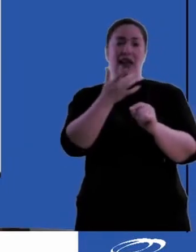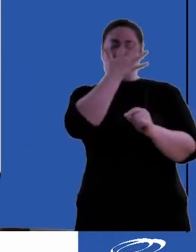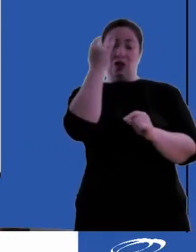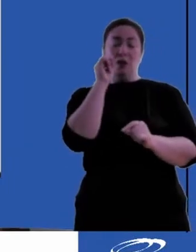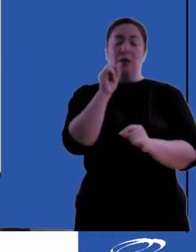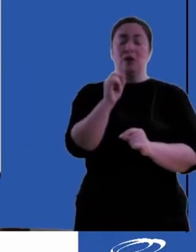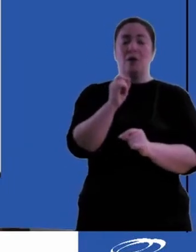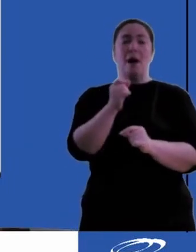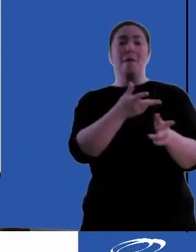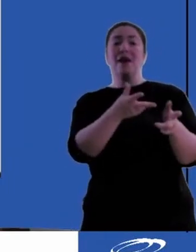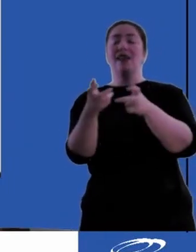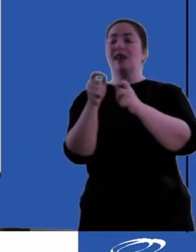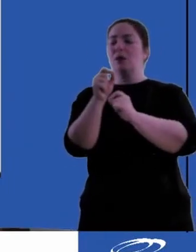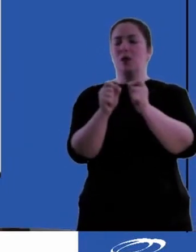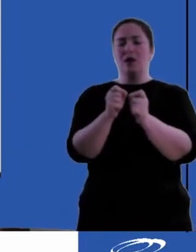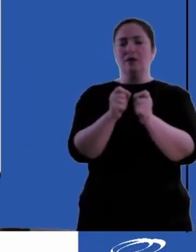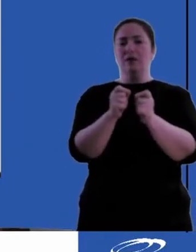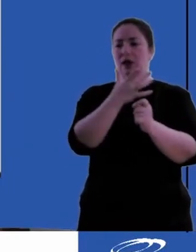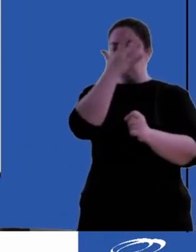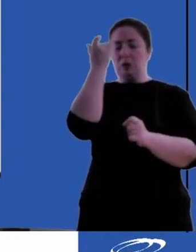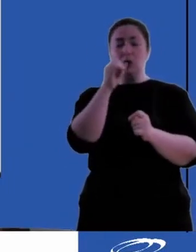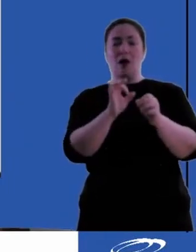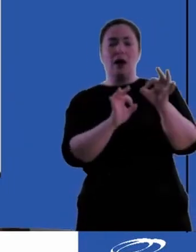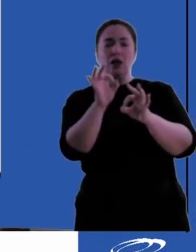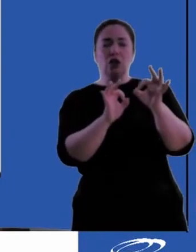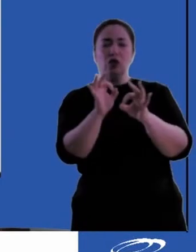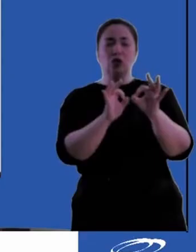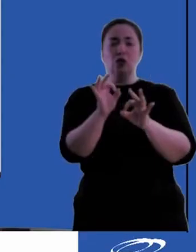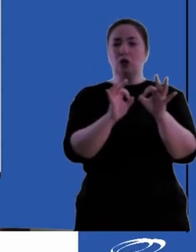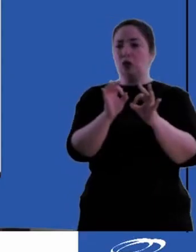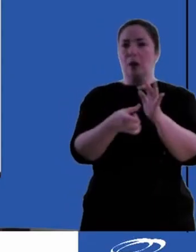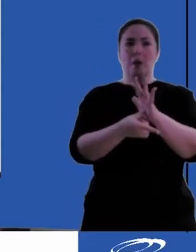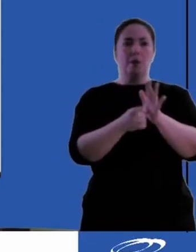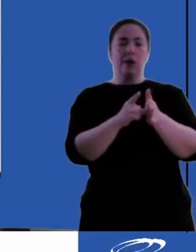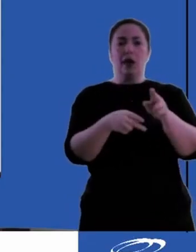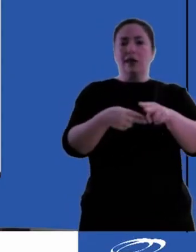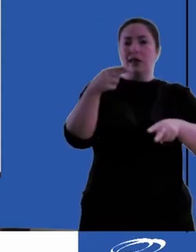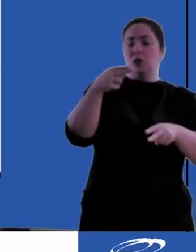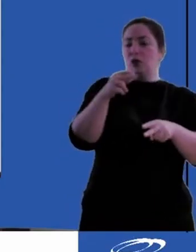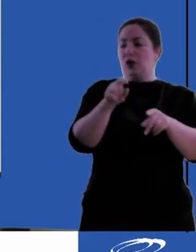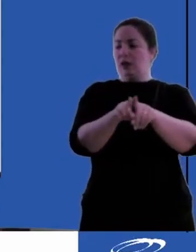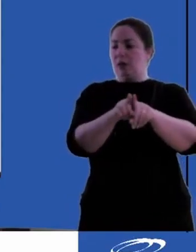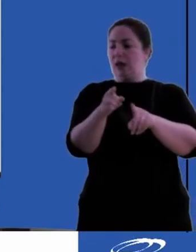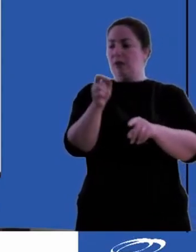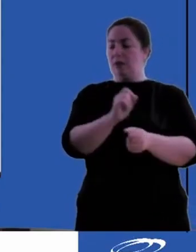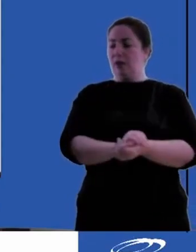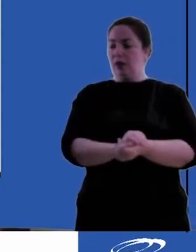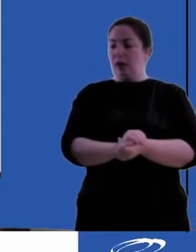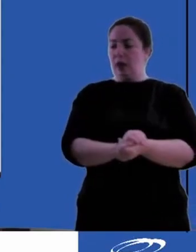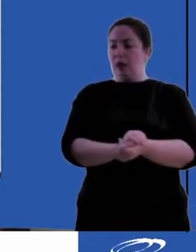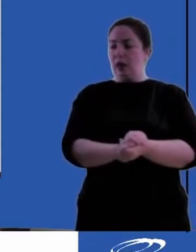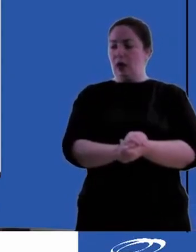do with synovial fluid, since we're talking about synovial fluid here. So this is the 16S ribosomal RNA gene. It's present in